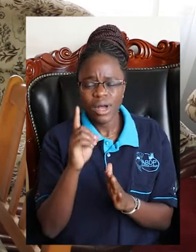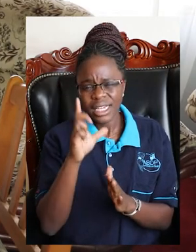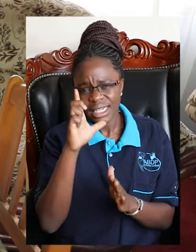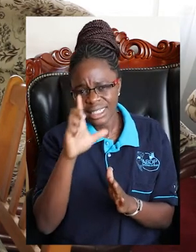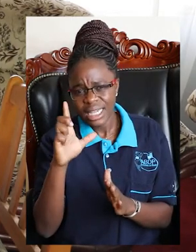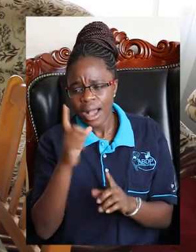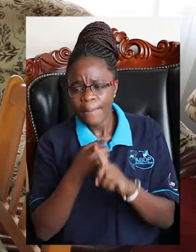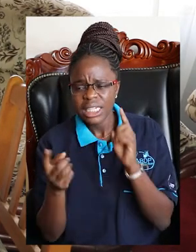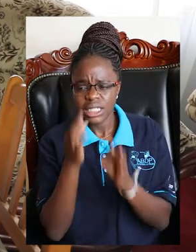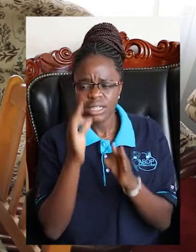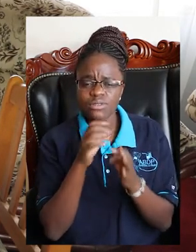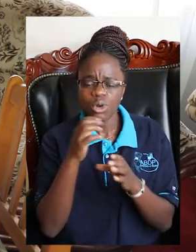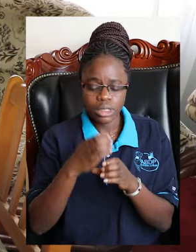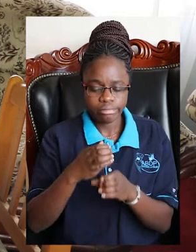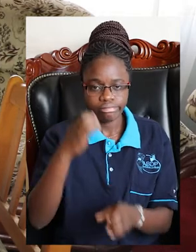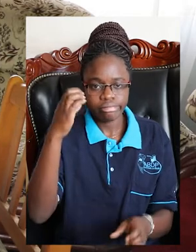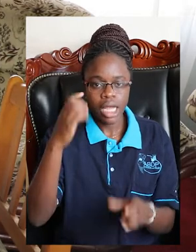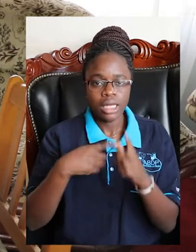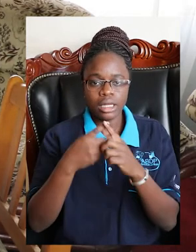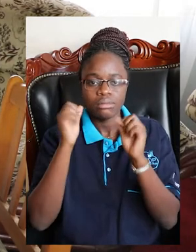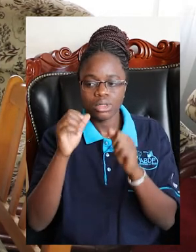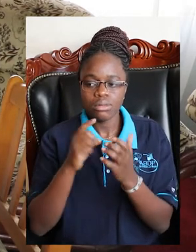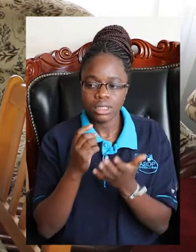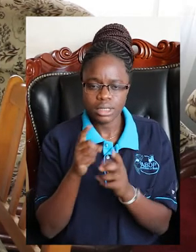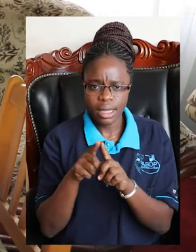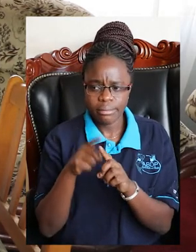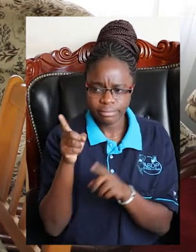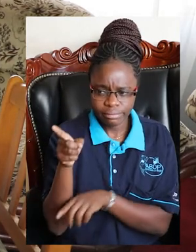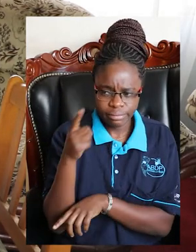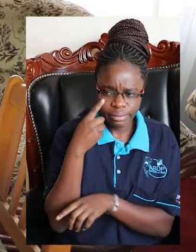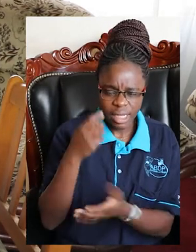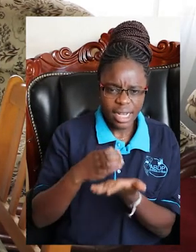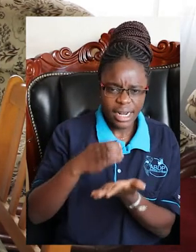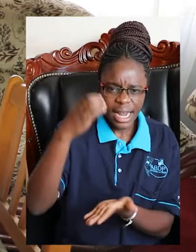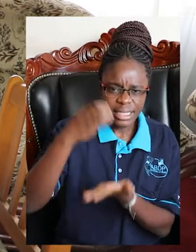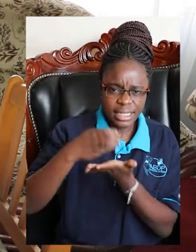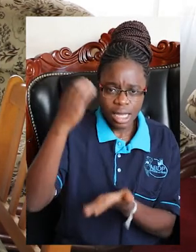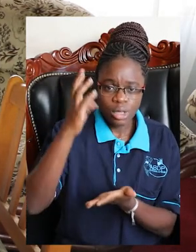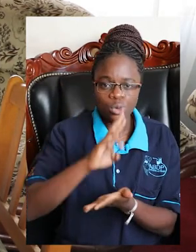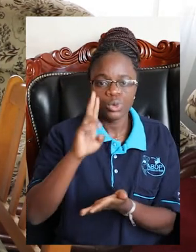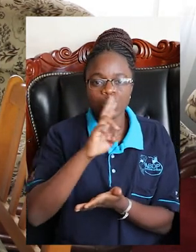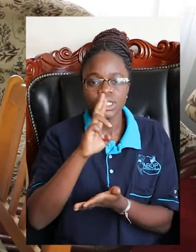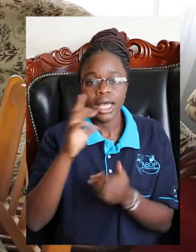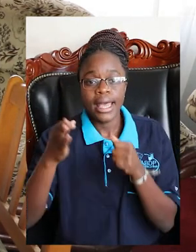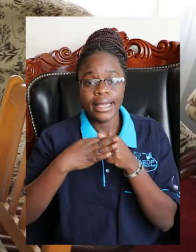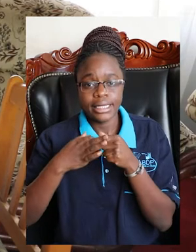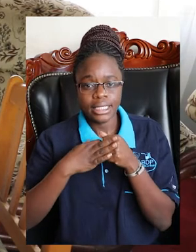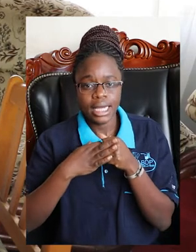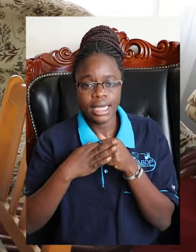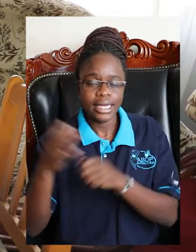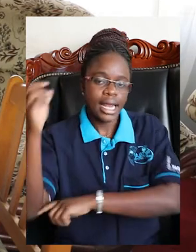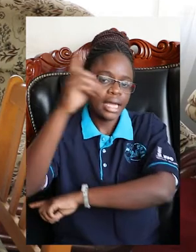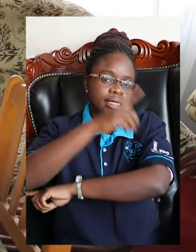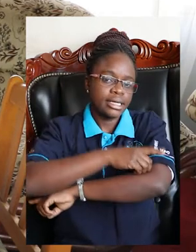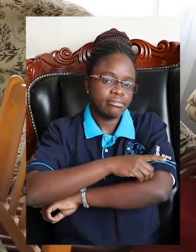liter. But if you are not using bottled water, you can use this glass and take 8 glasses of water in a day. You don't have to take